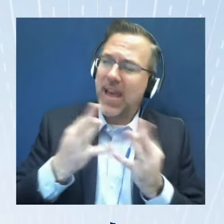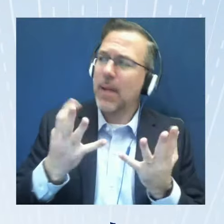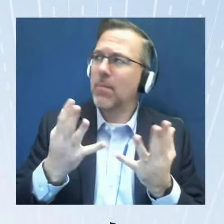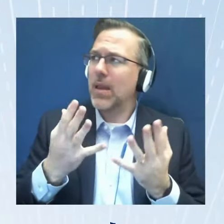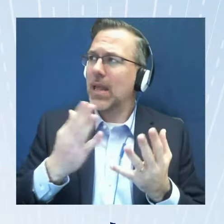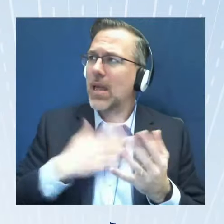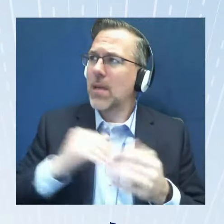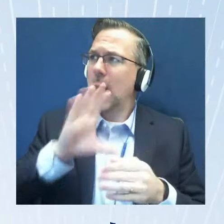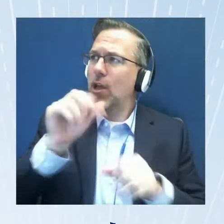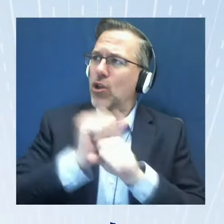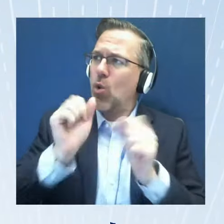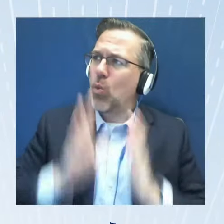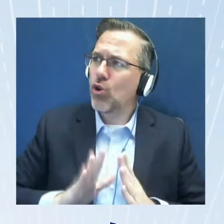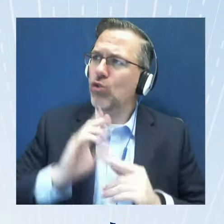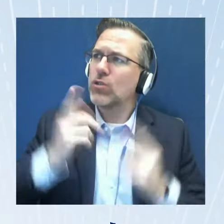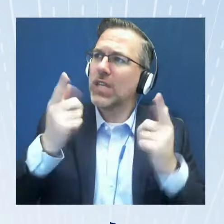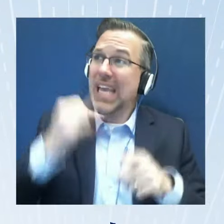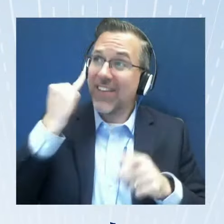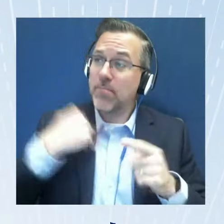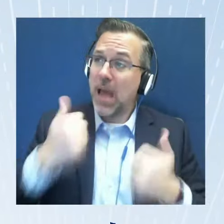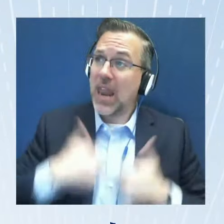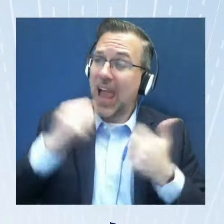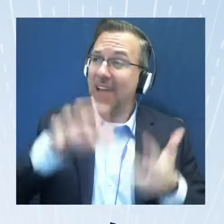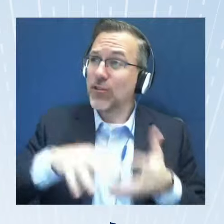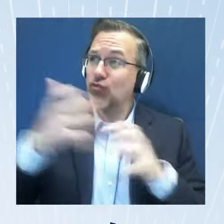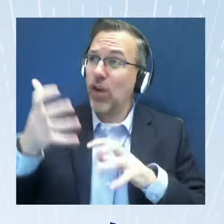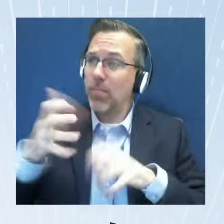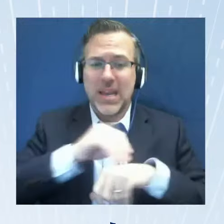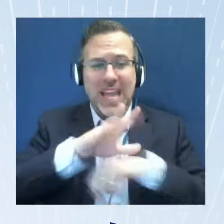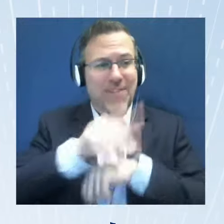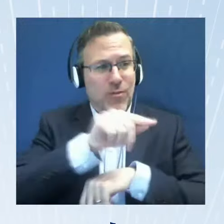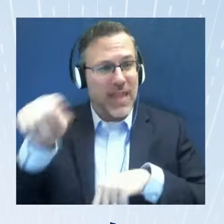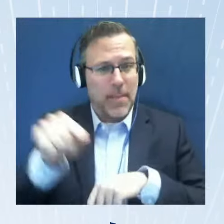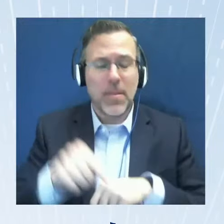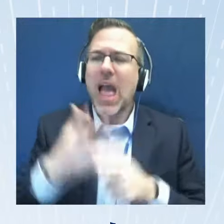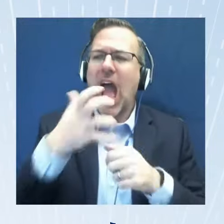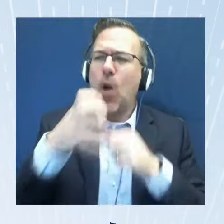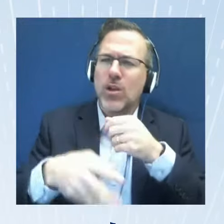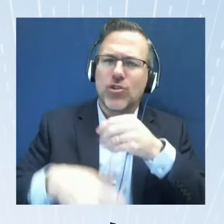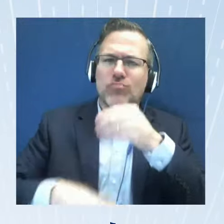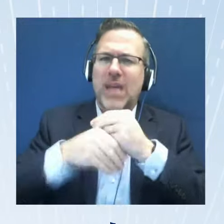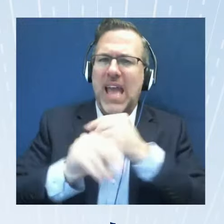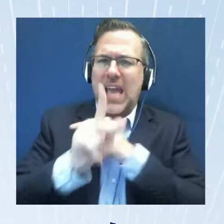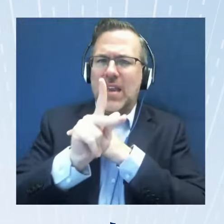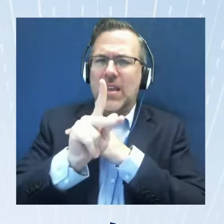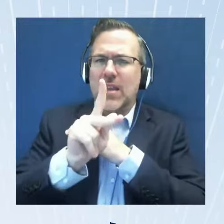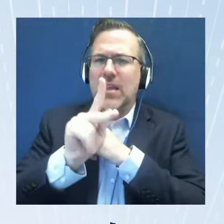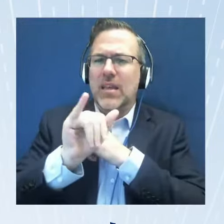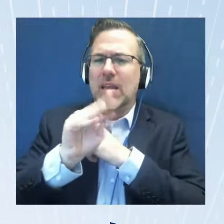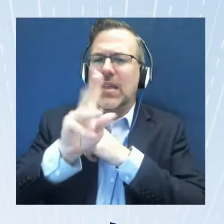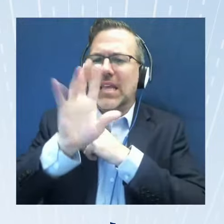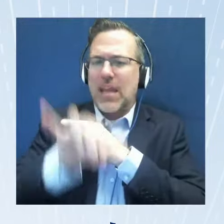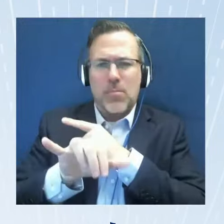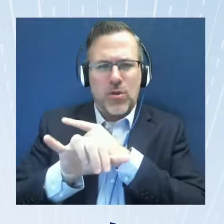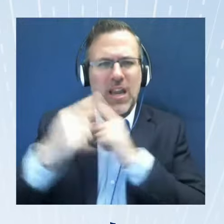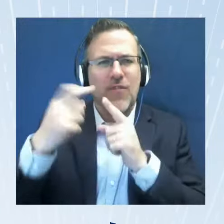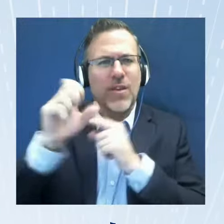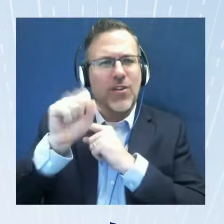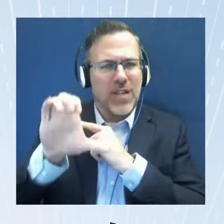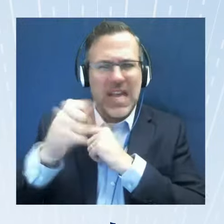for understanding that. I wanted to echo what Kimberly from South Carolina said, that the training is very important, but